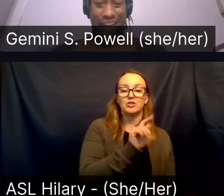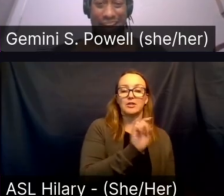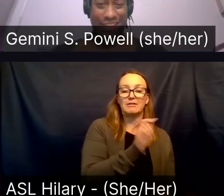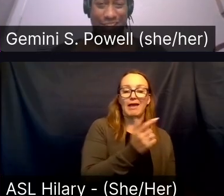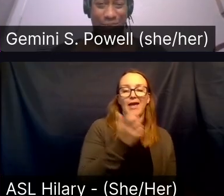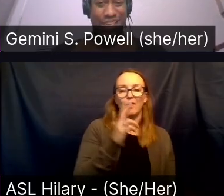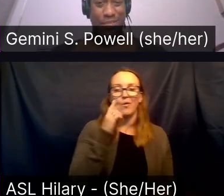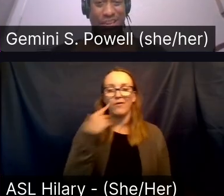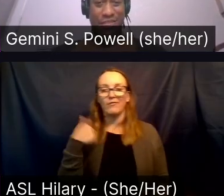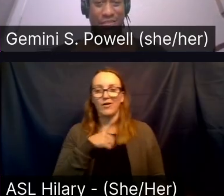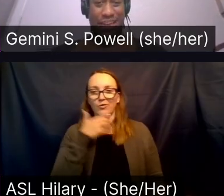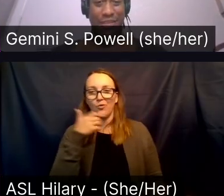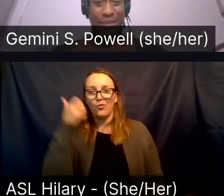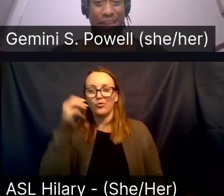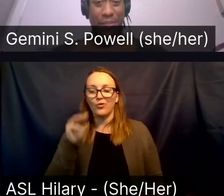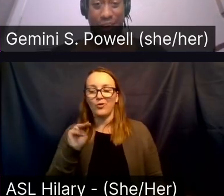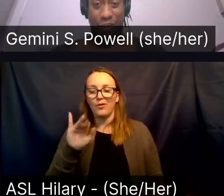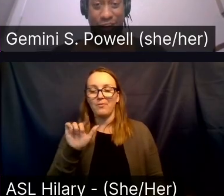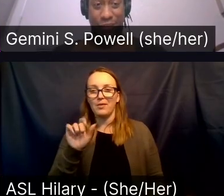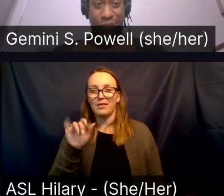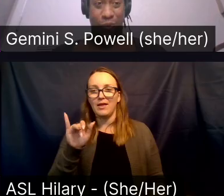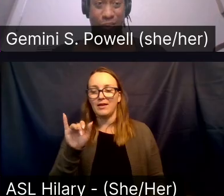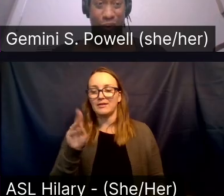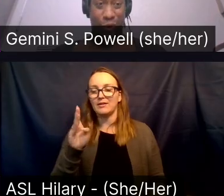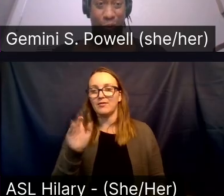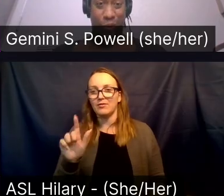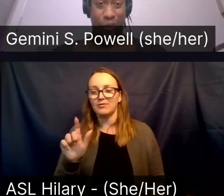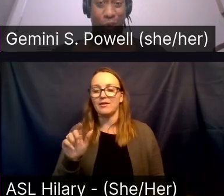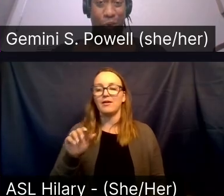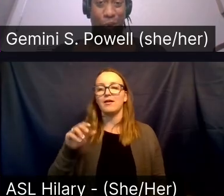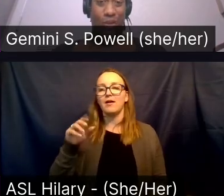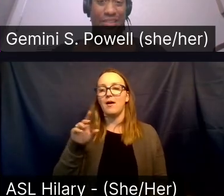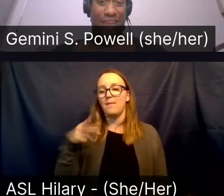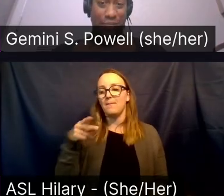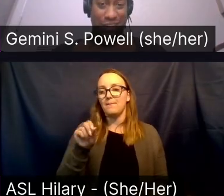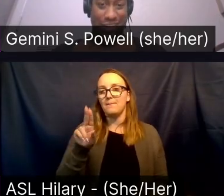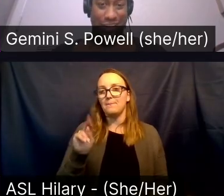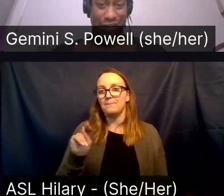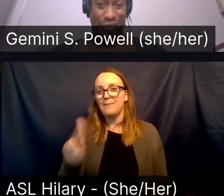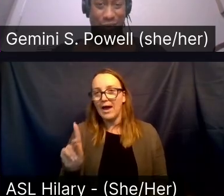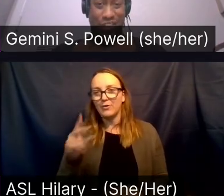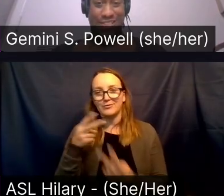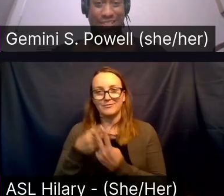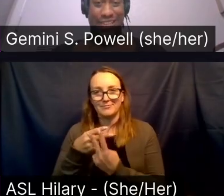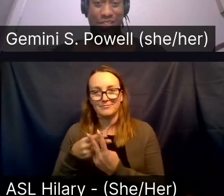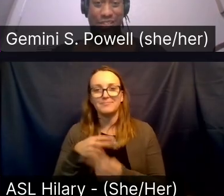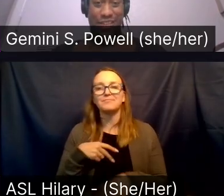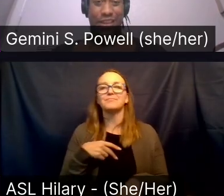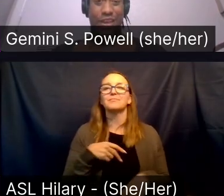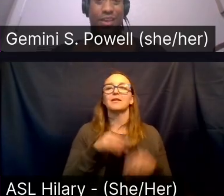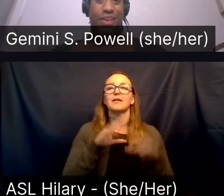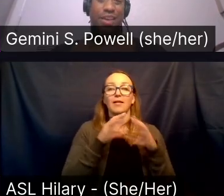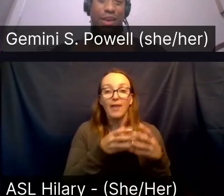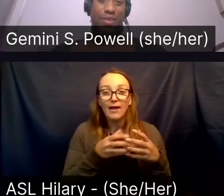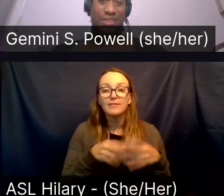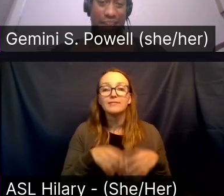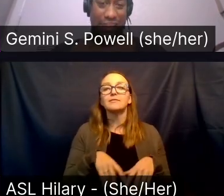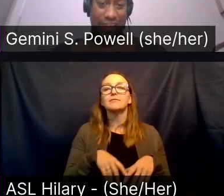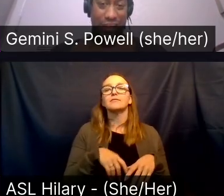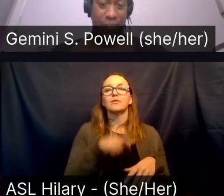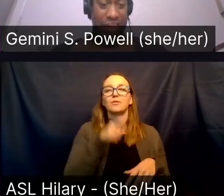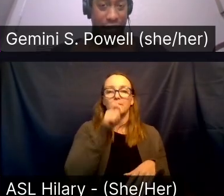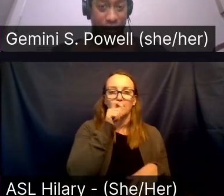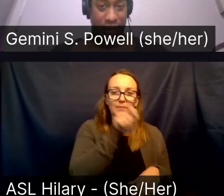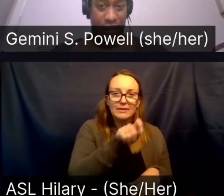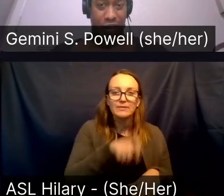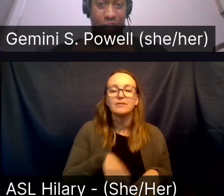By class, which can be defined by a period before a term, or type selectors, which is essentially,